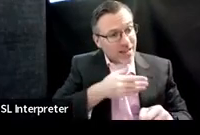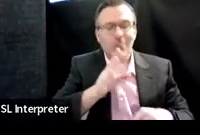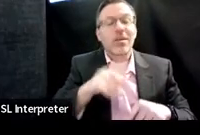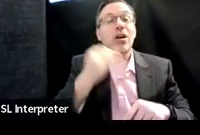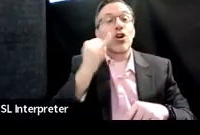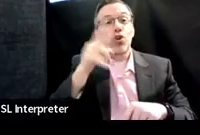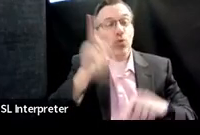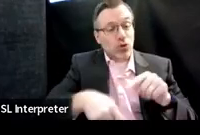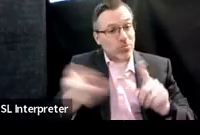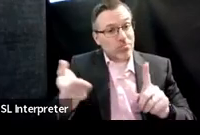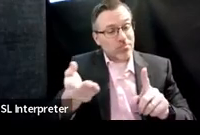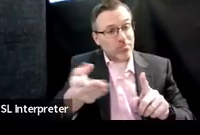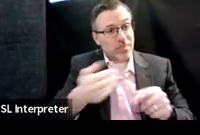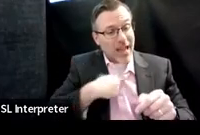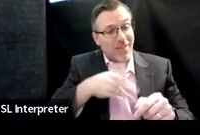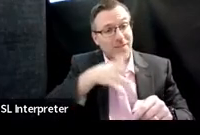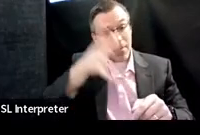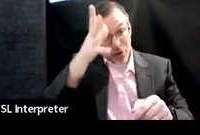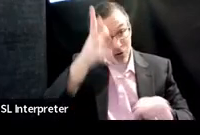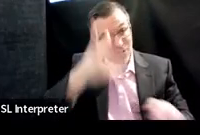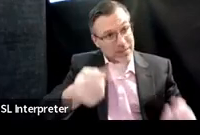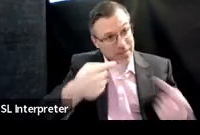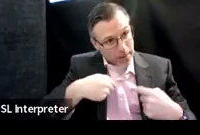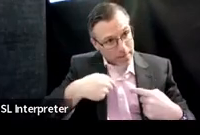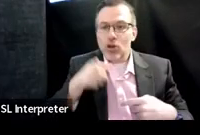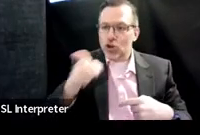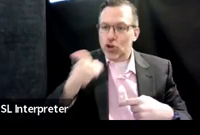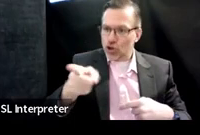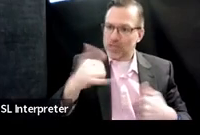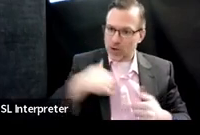where you would document those attempts to have them participate.